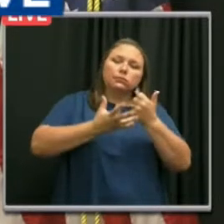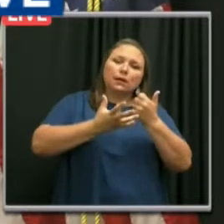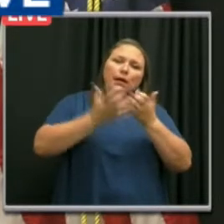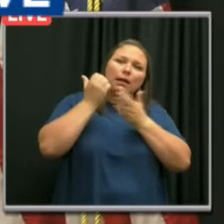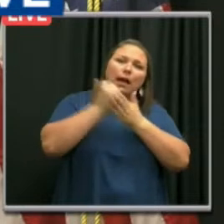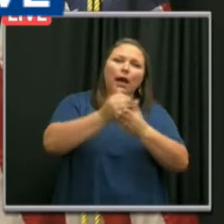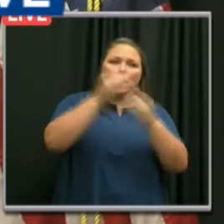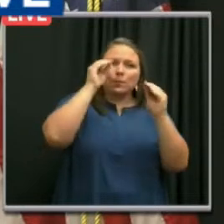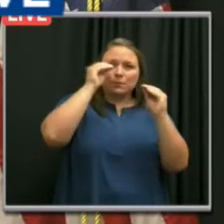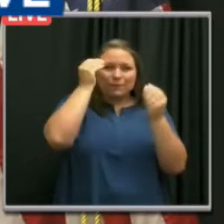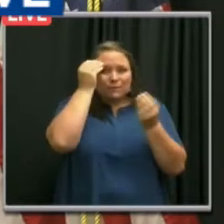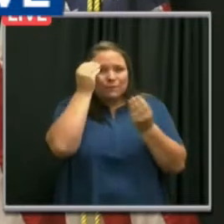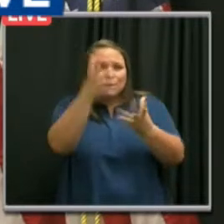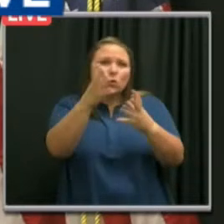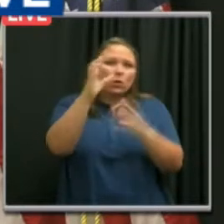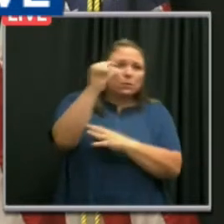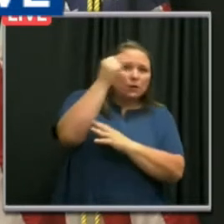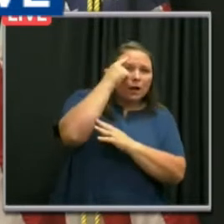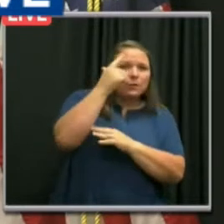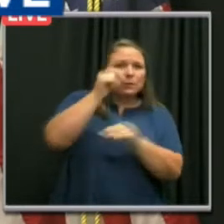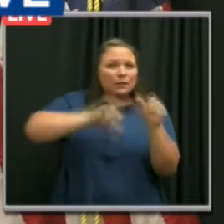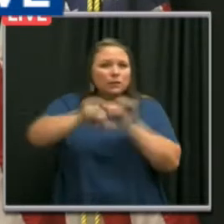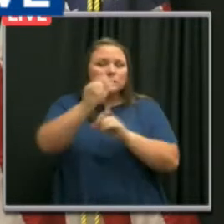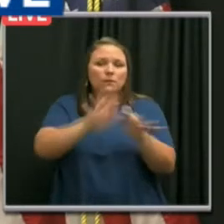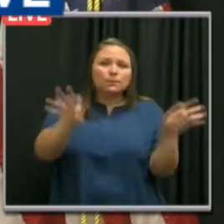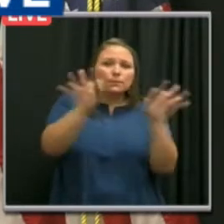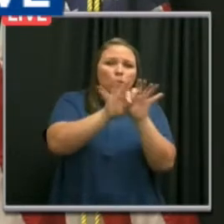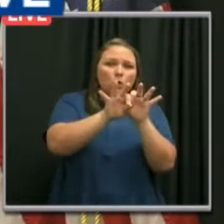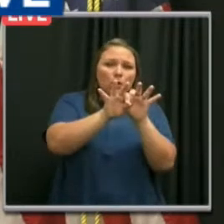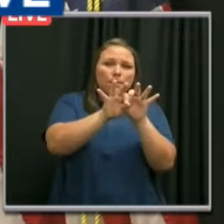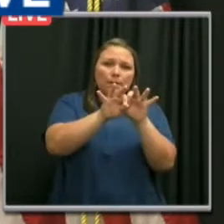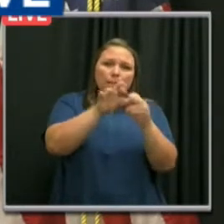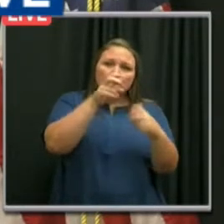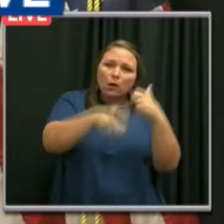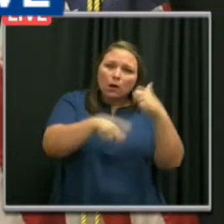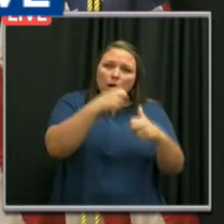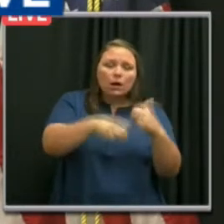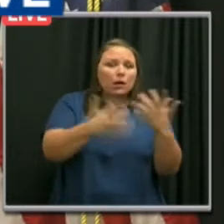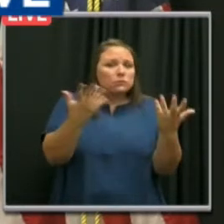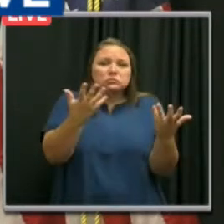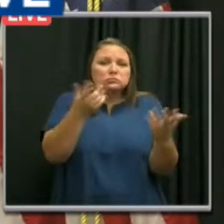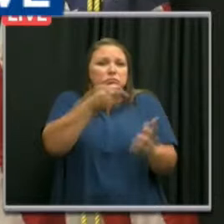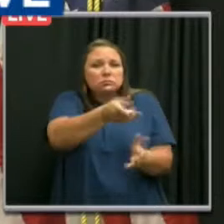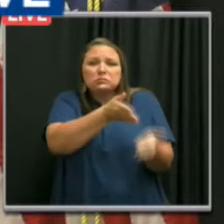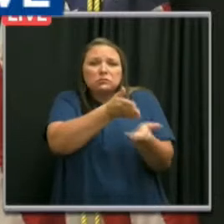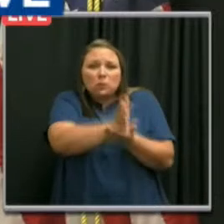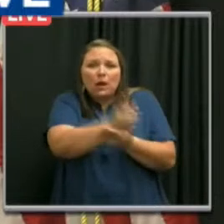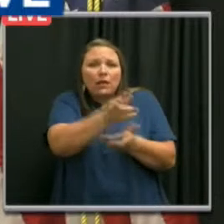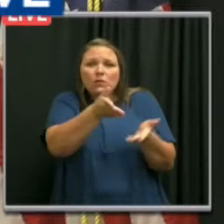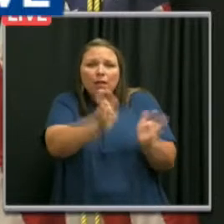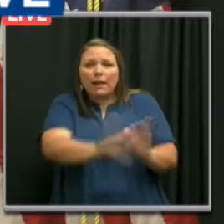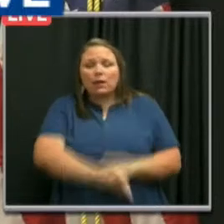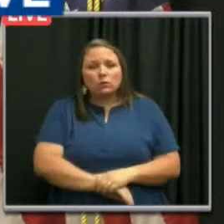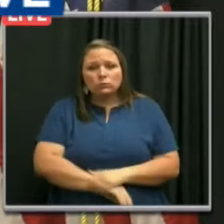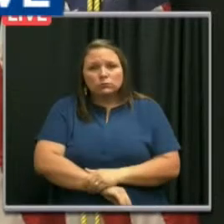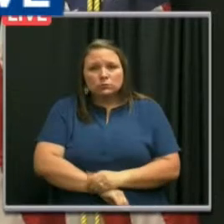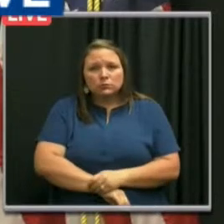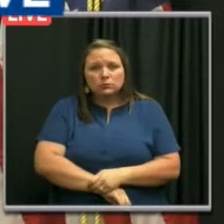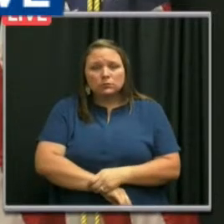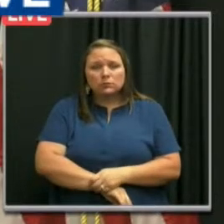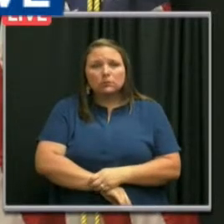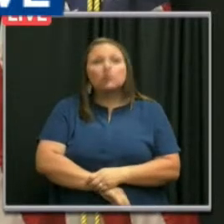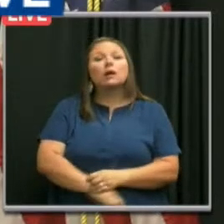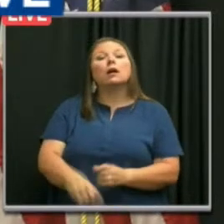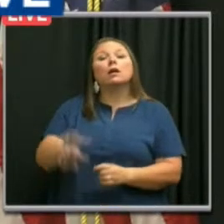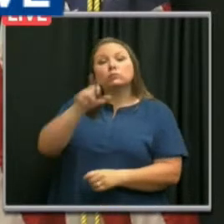government and to each other vital problems, they, I believe, are allowed to do that. Now, I